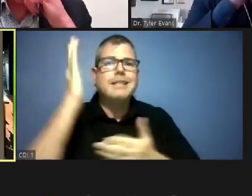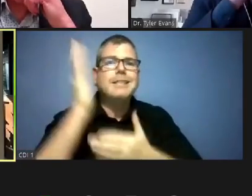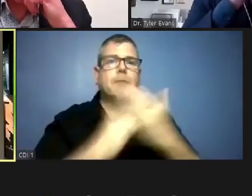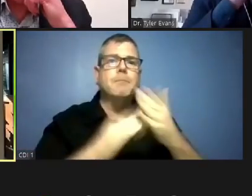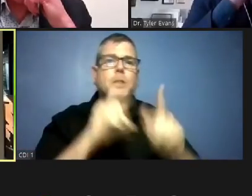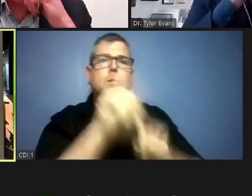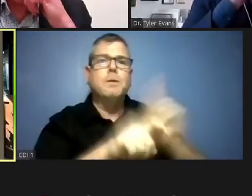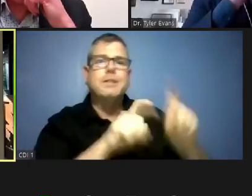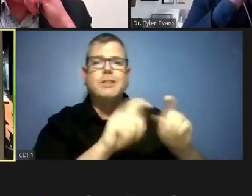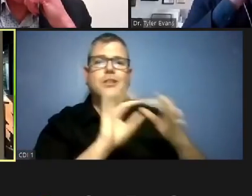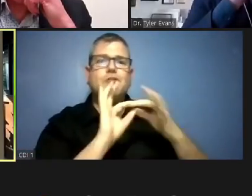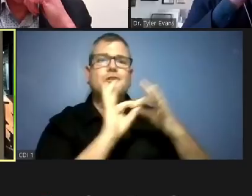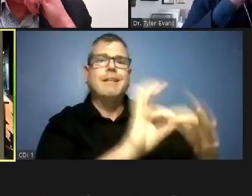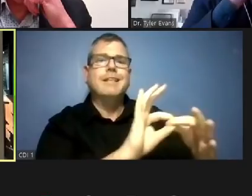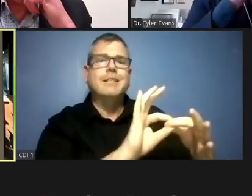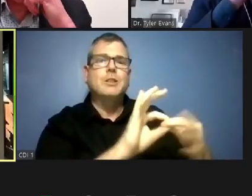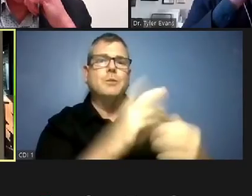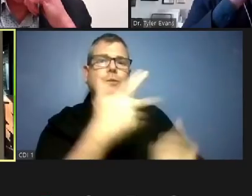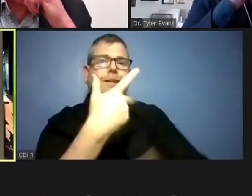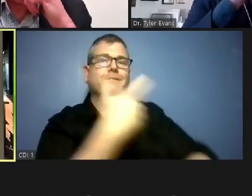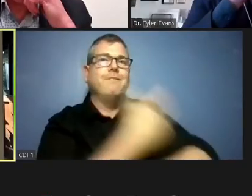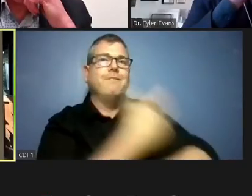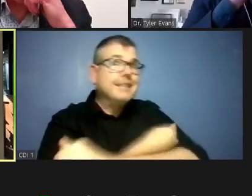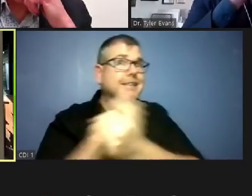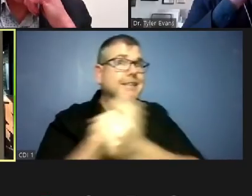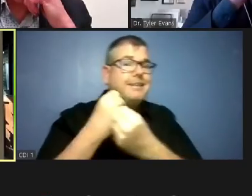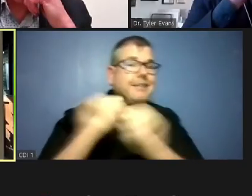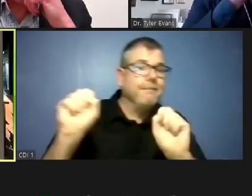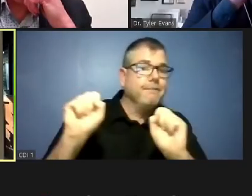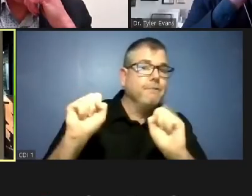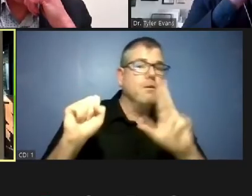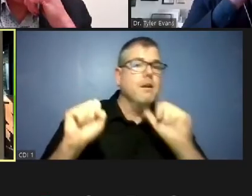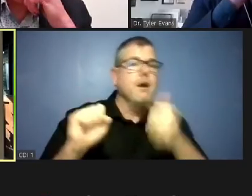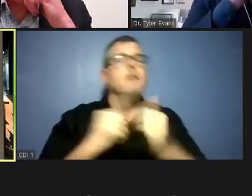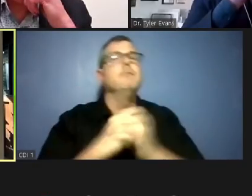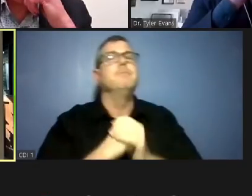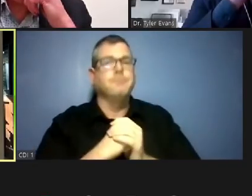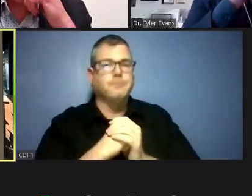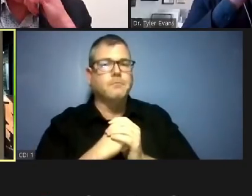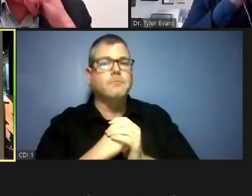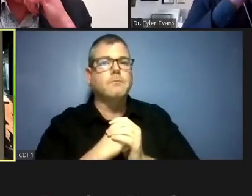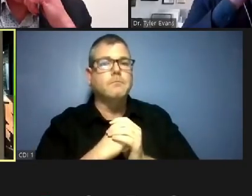wonderful to let us know that there's been minimal